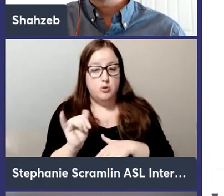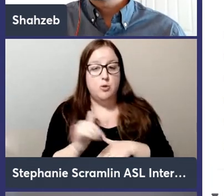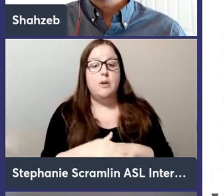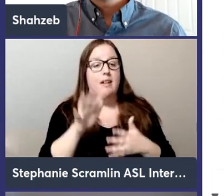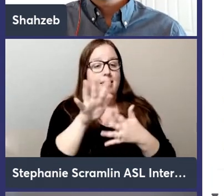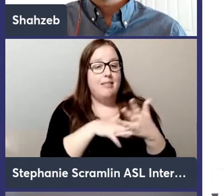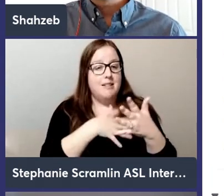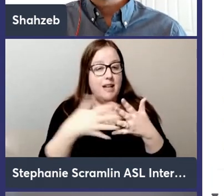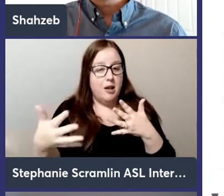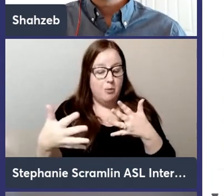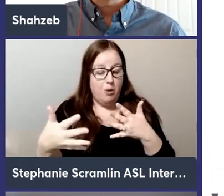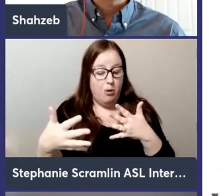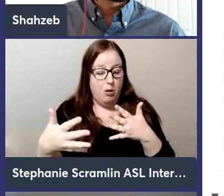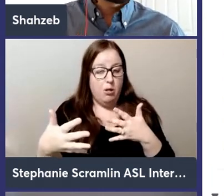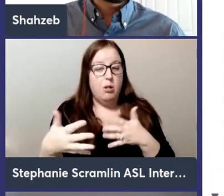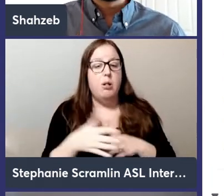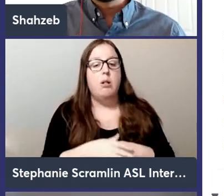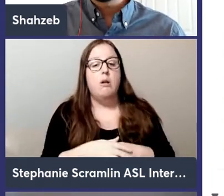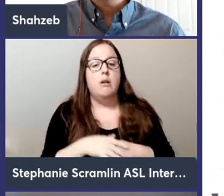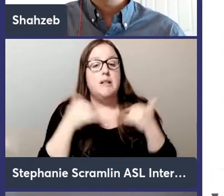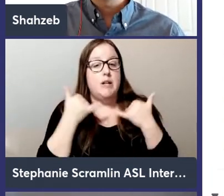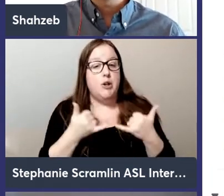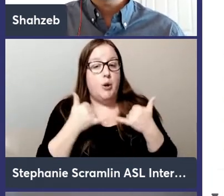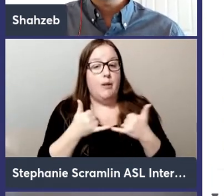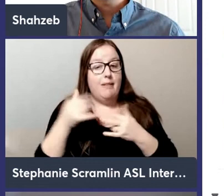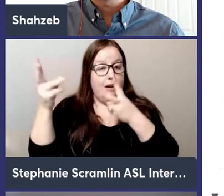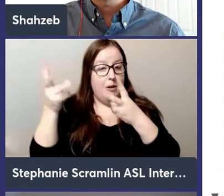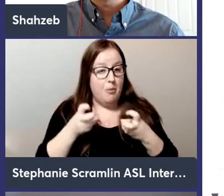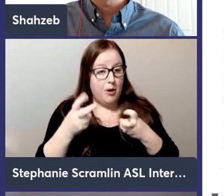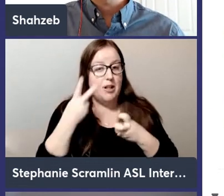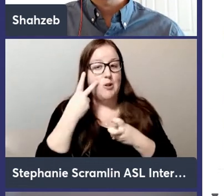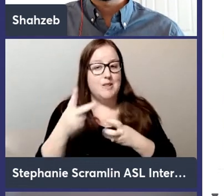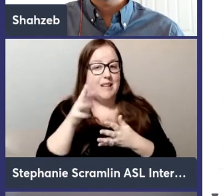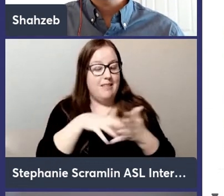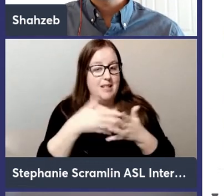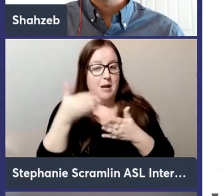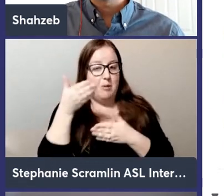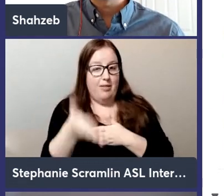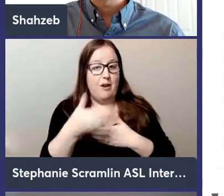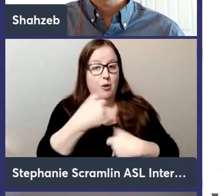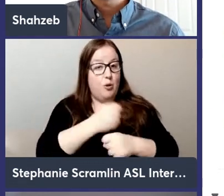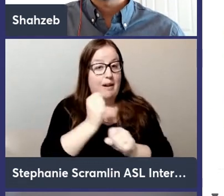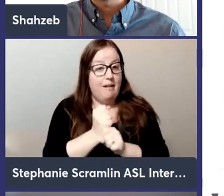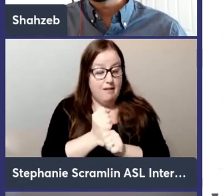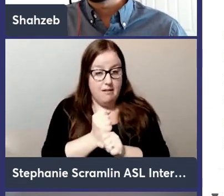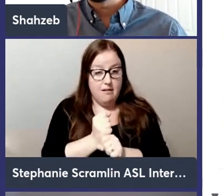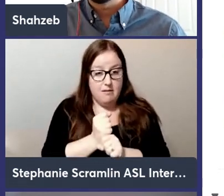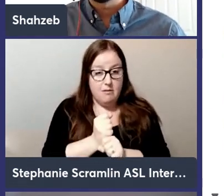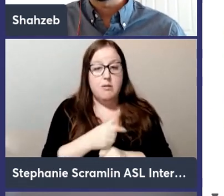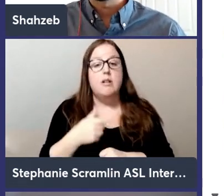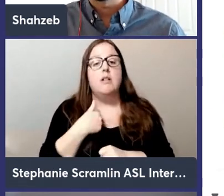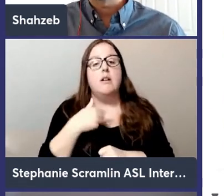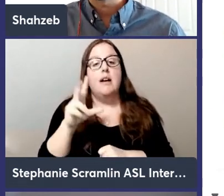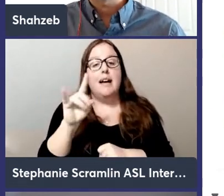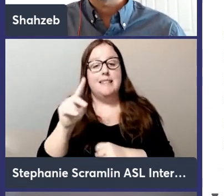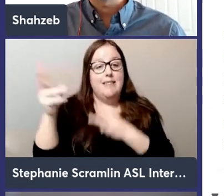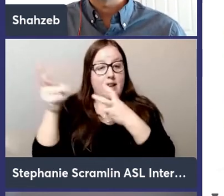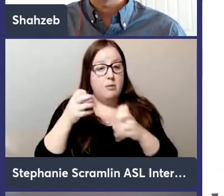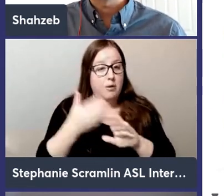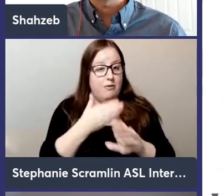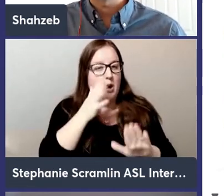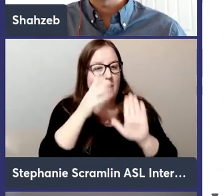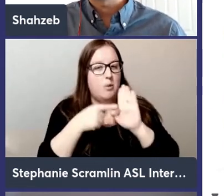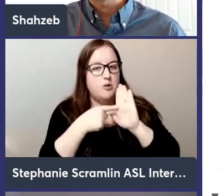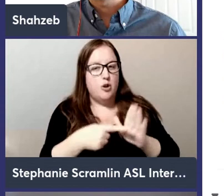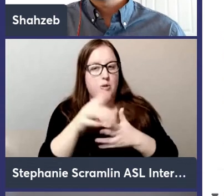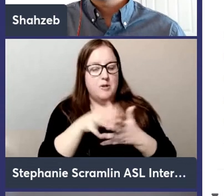that is currently importing. So you would see that table here as creating. I did the import earlier, so I'll just kind of show you a